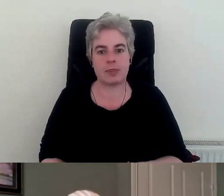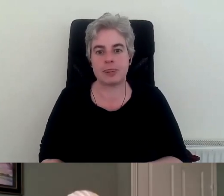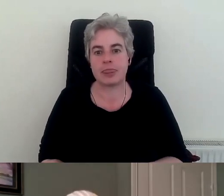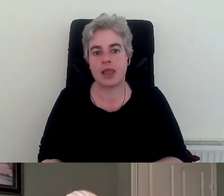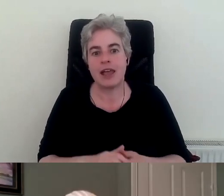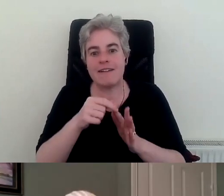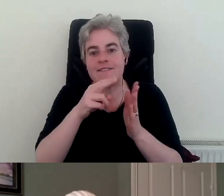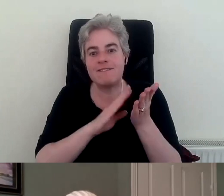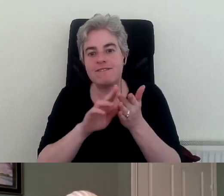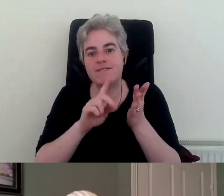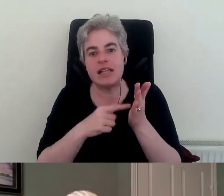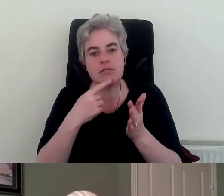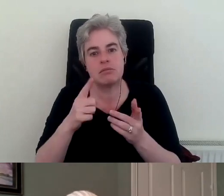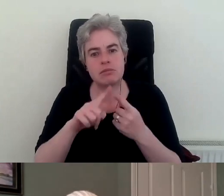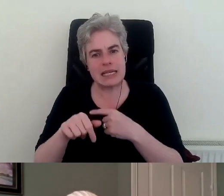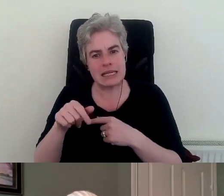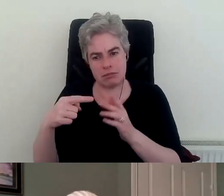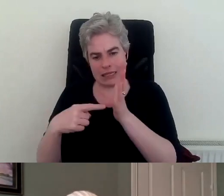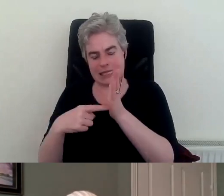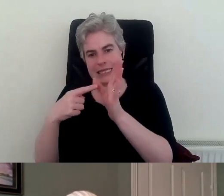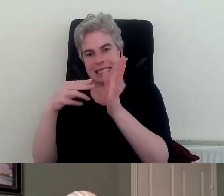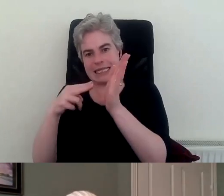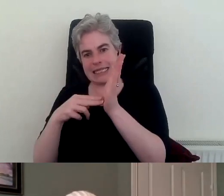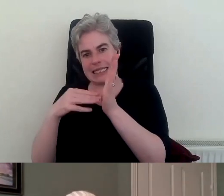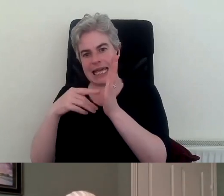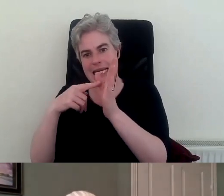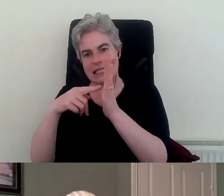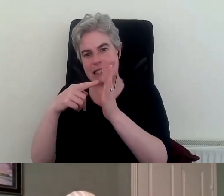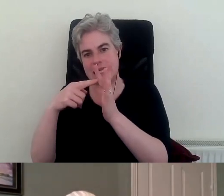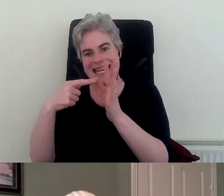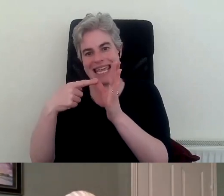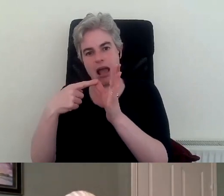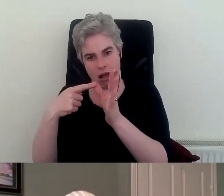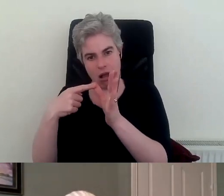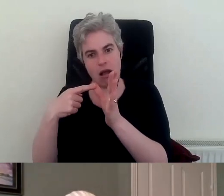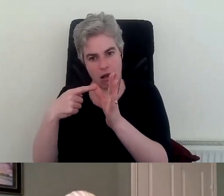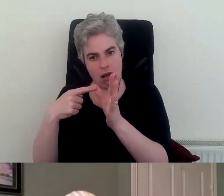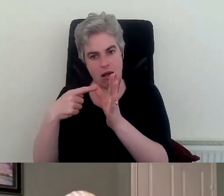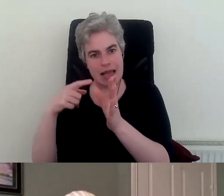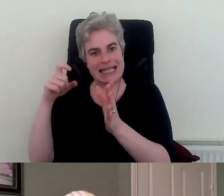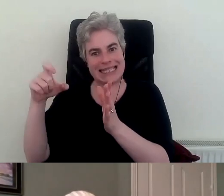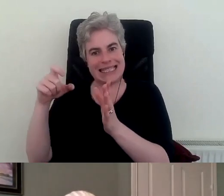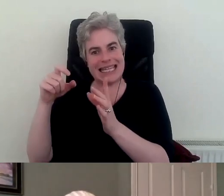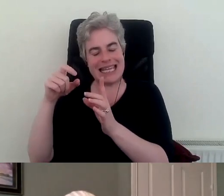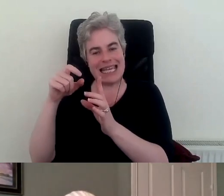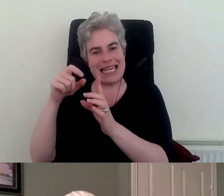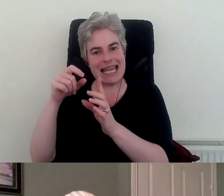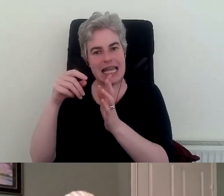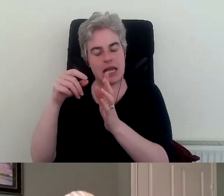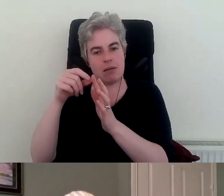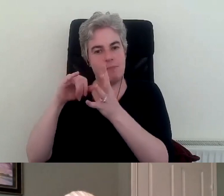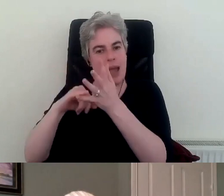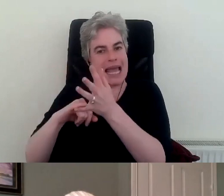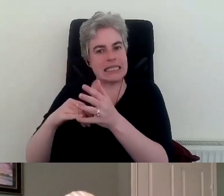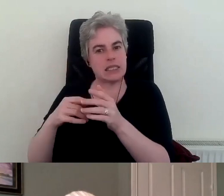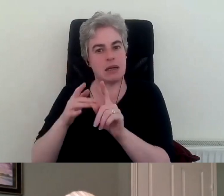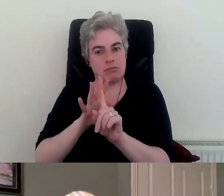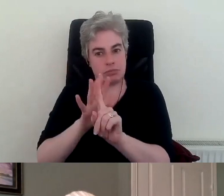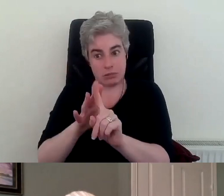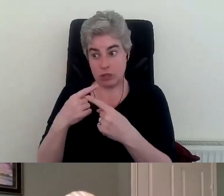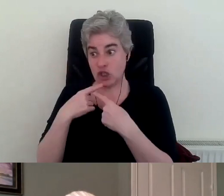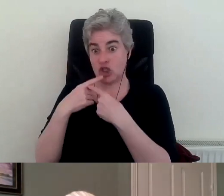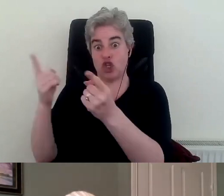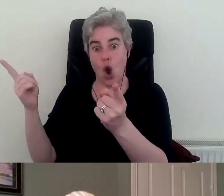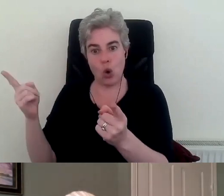this, but in Tanzania, which was German East Africa, the CMS missionaries were commanded, and the